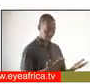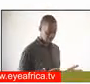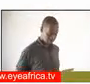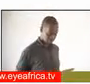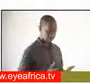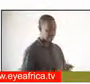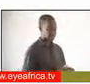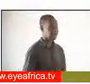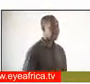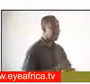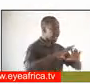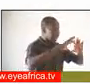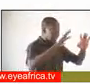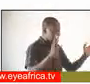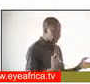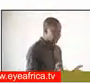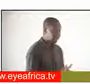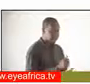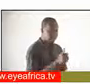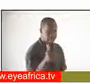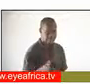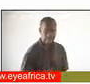and everybody here